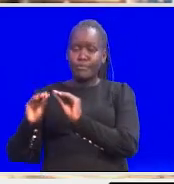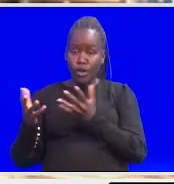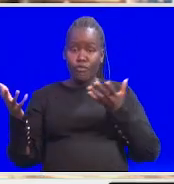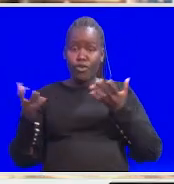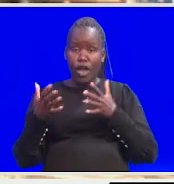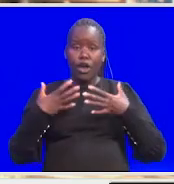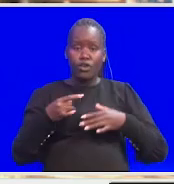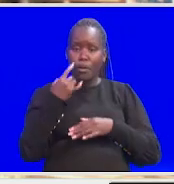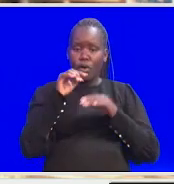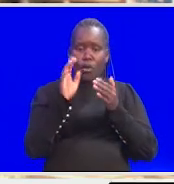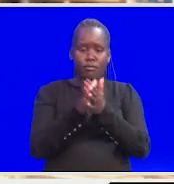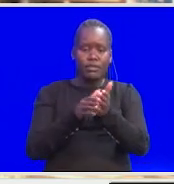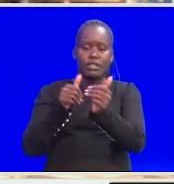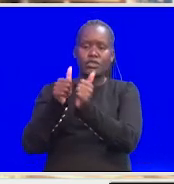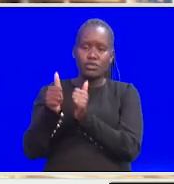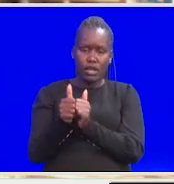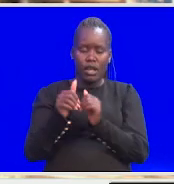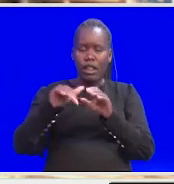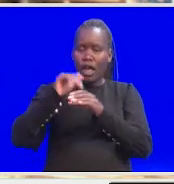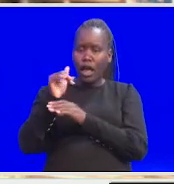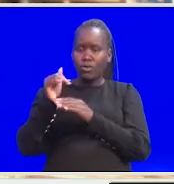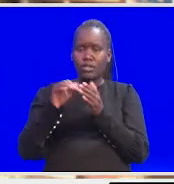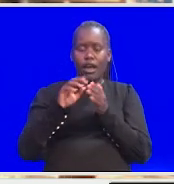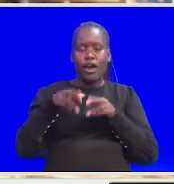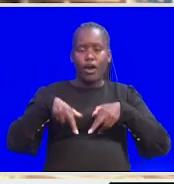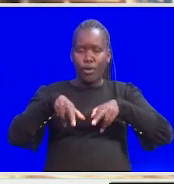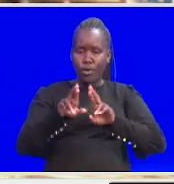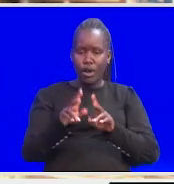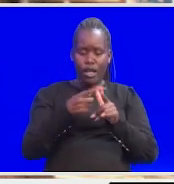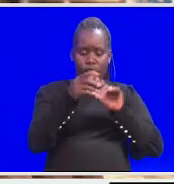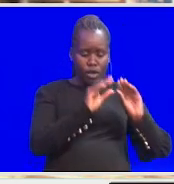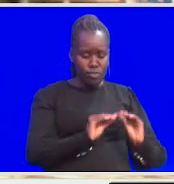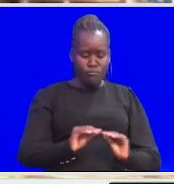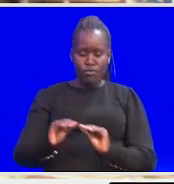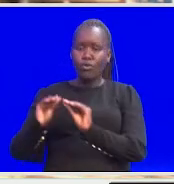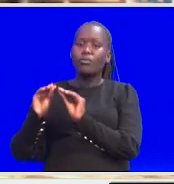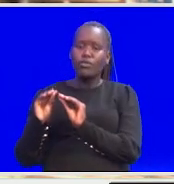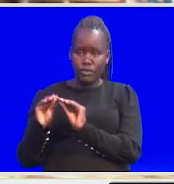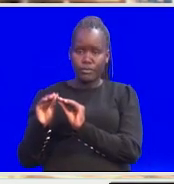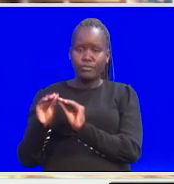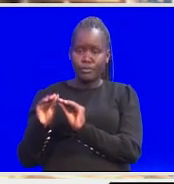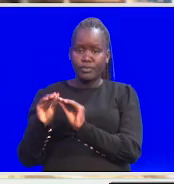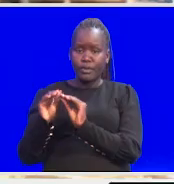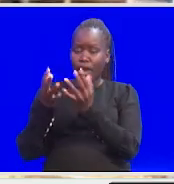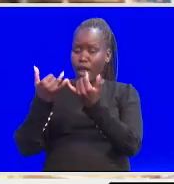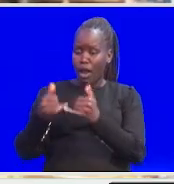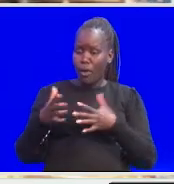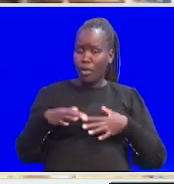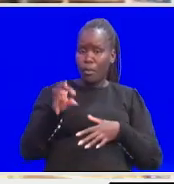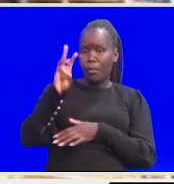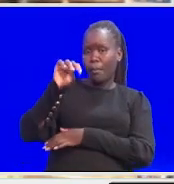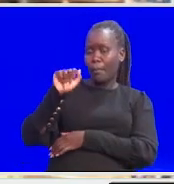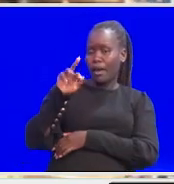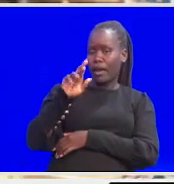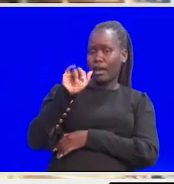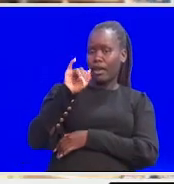wale watu walibomolewa Outer Ring Road. So ikafanywa relocation, ikafanywa balloting. So watu wa Marikiti, hata saa